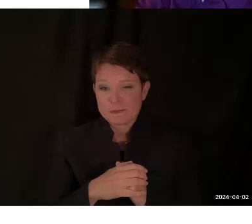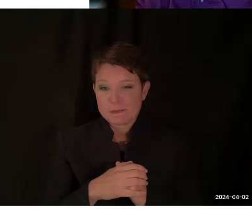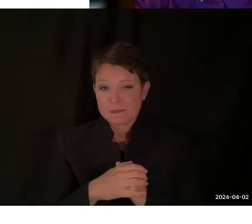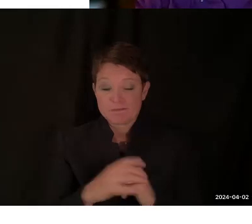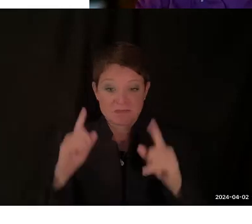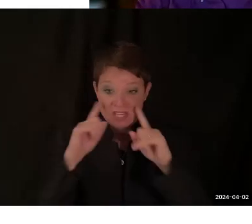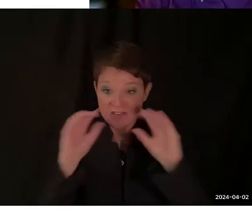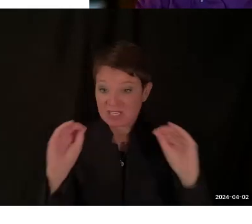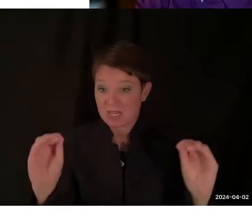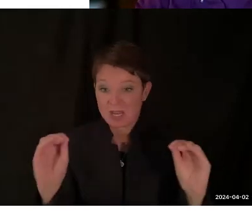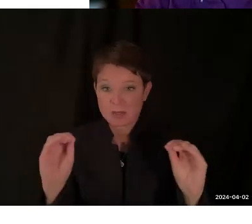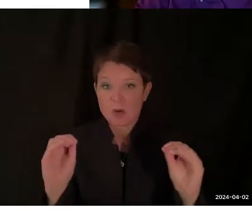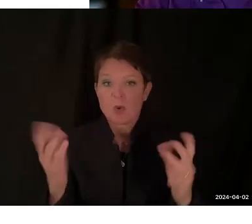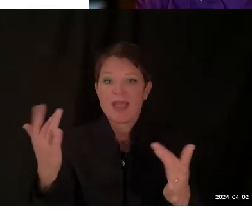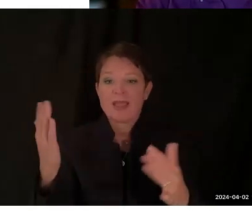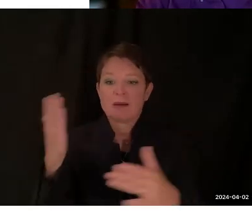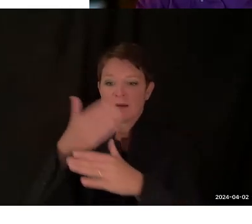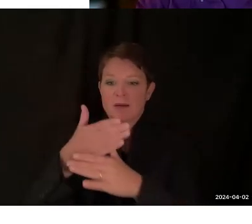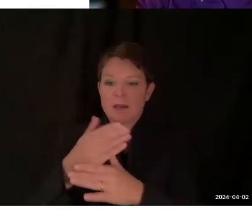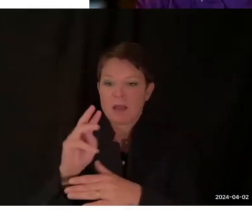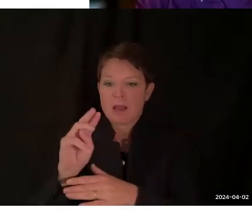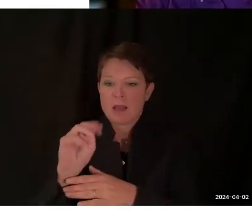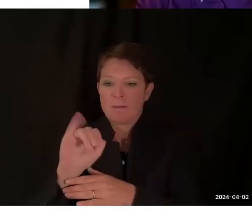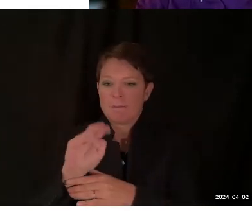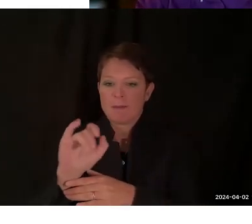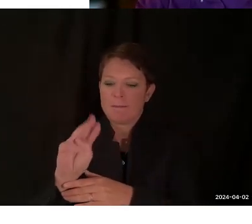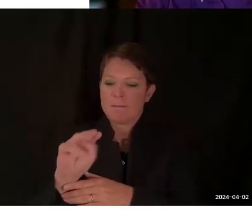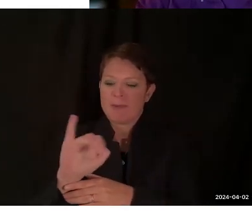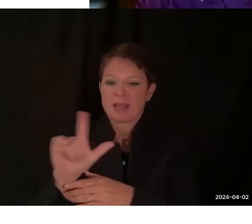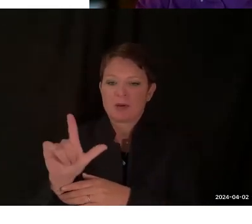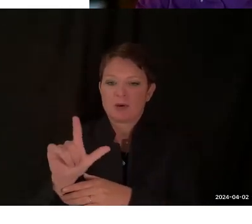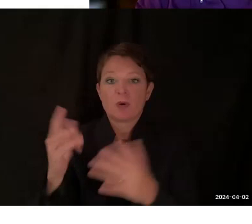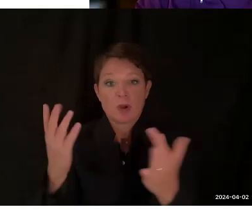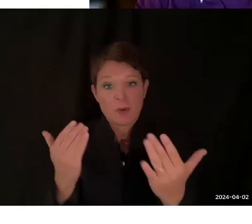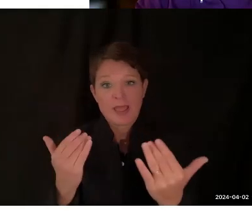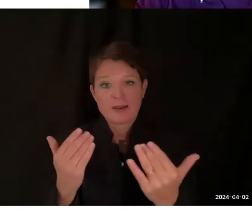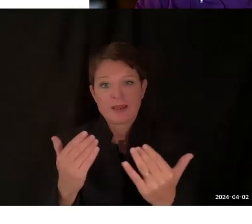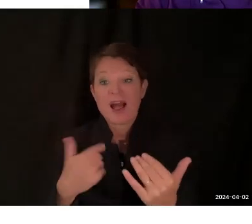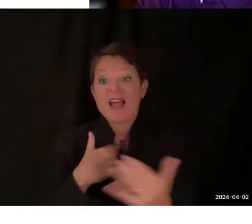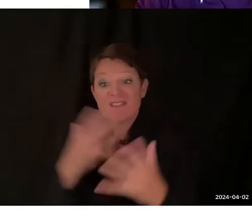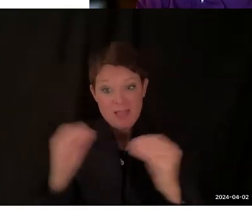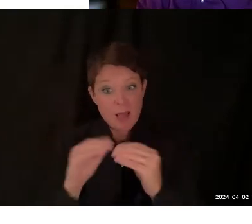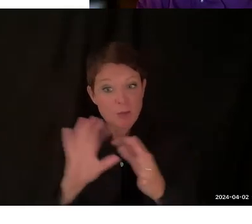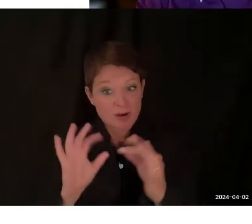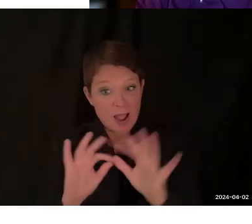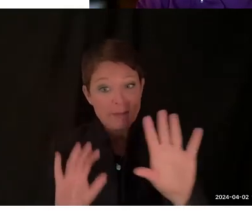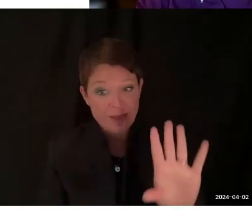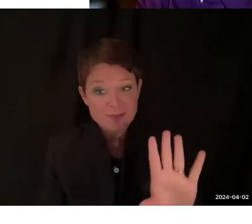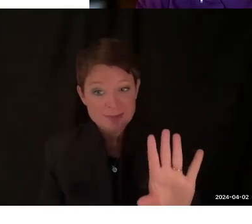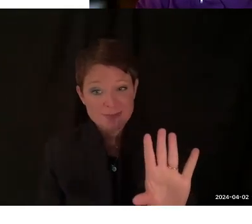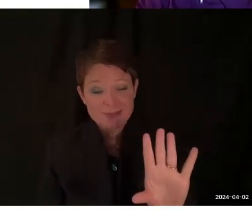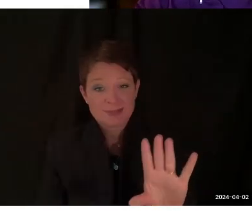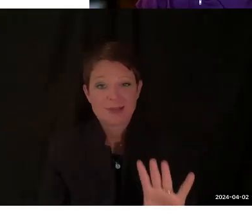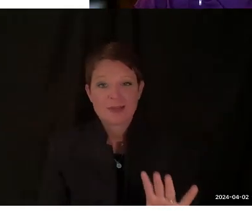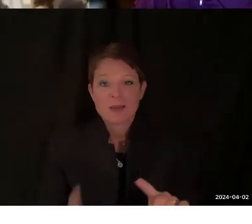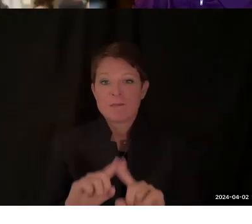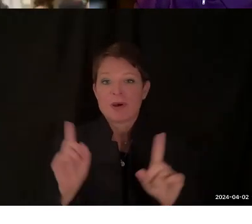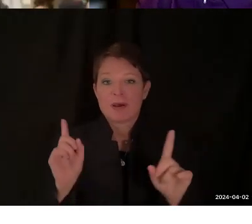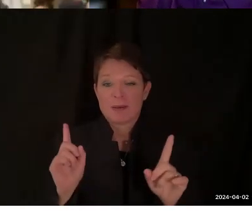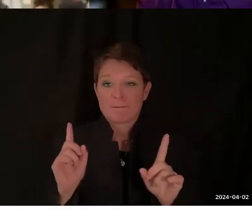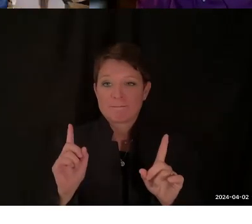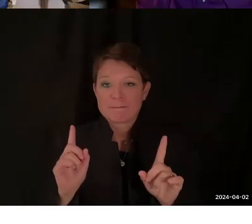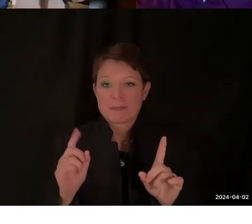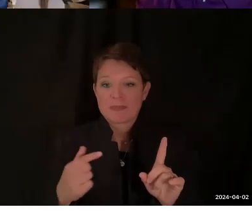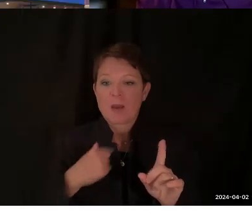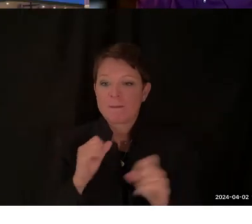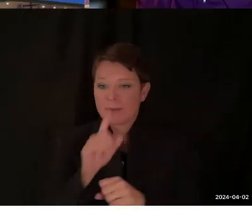Hearing none, I just wait, John, Michael, go ahead. I got a lot more comments, but I